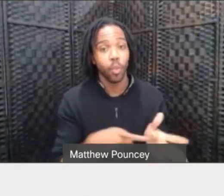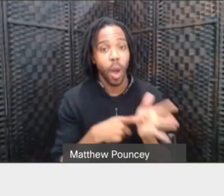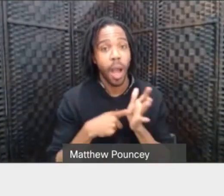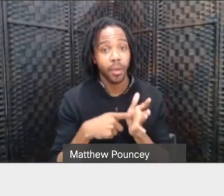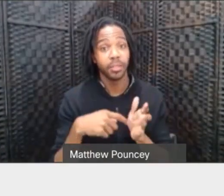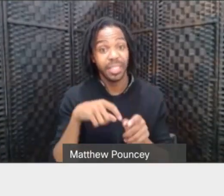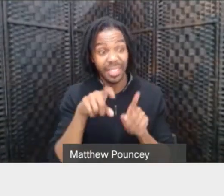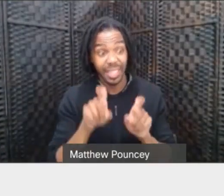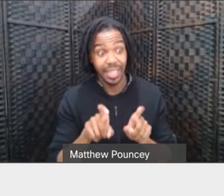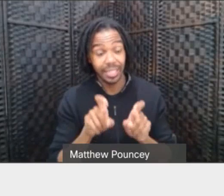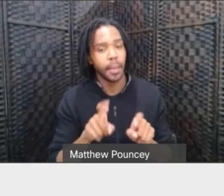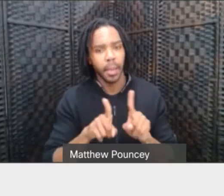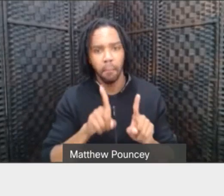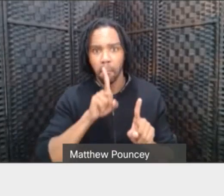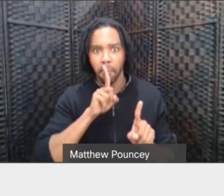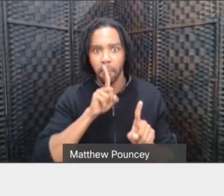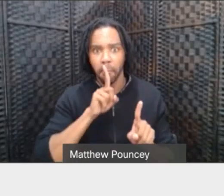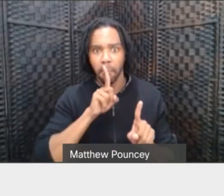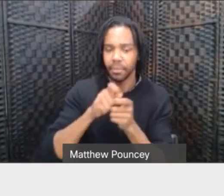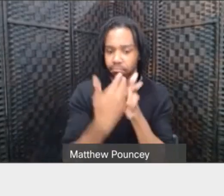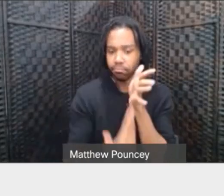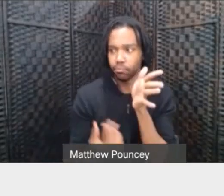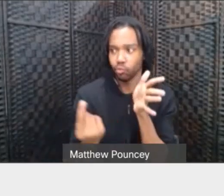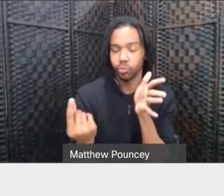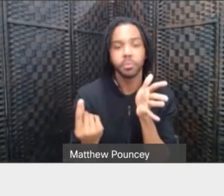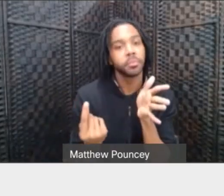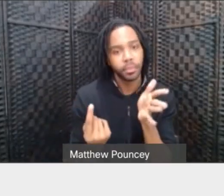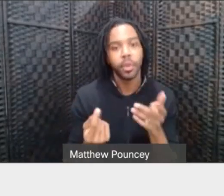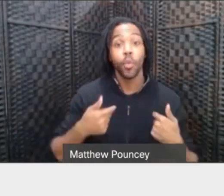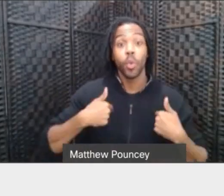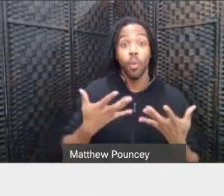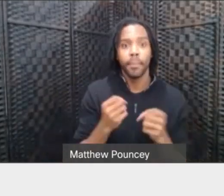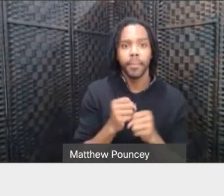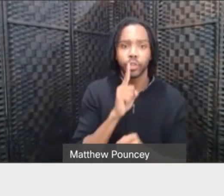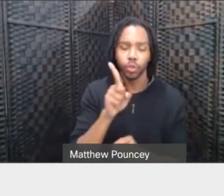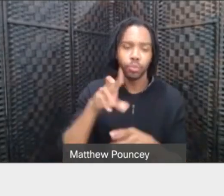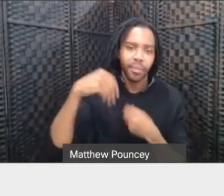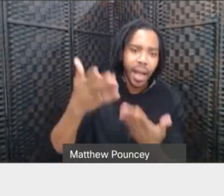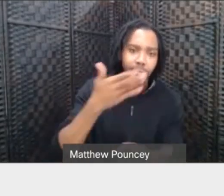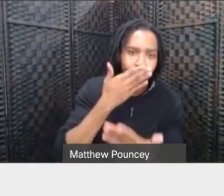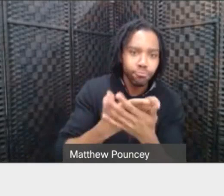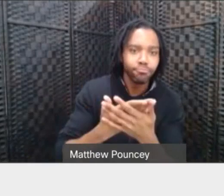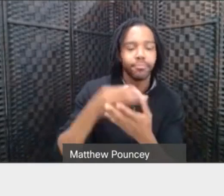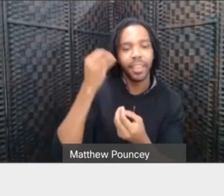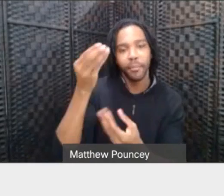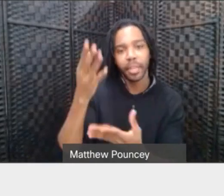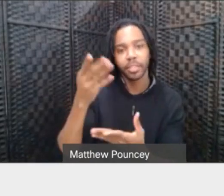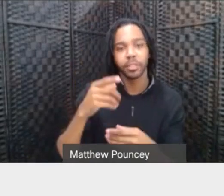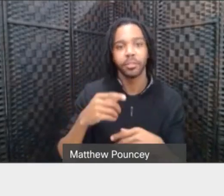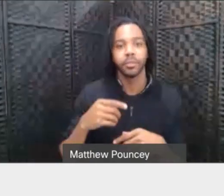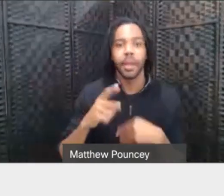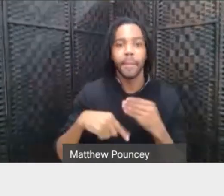the requirement. And so making sure that we can provide good information about what individual